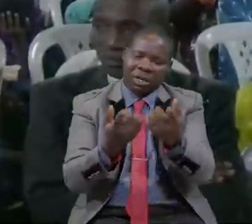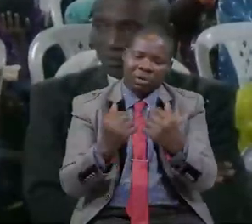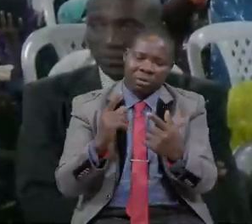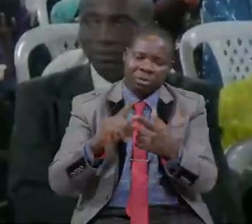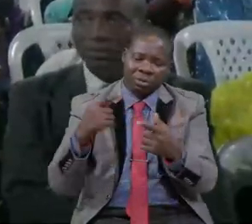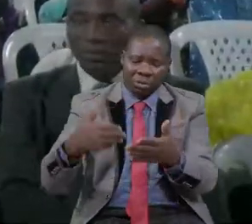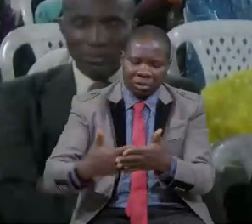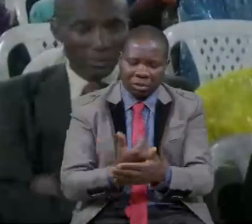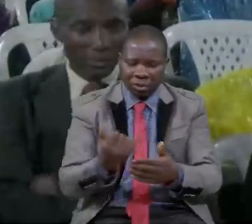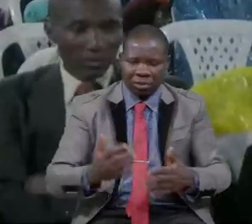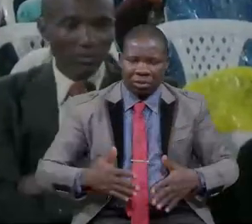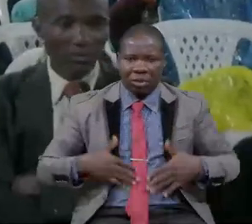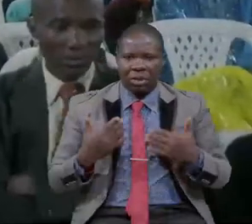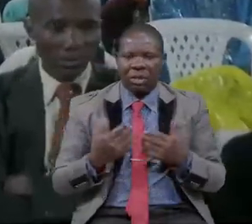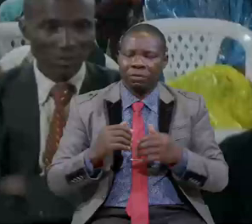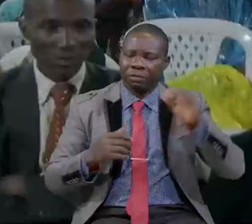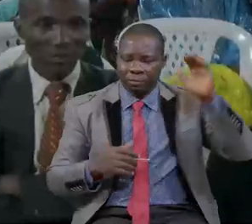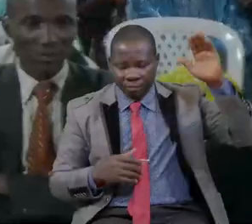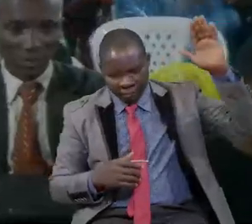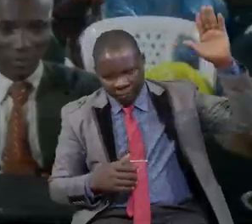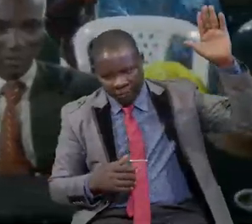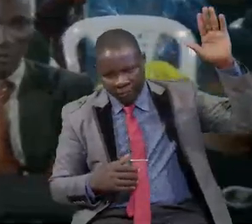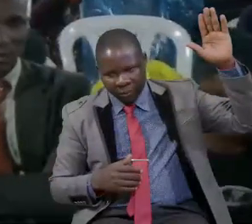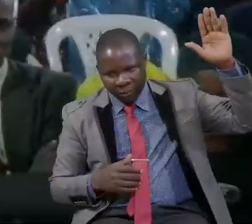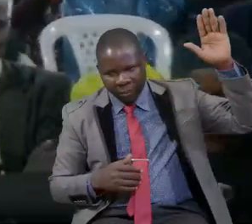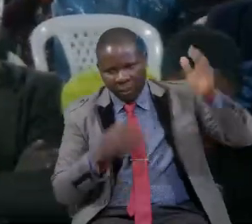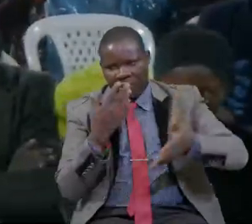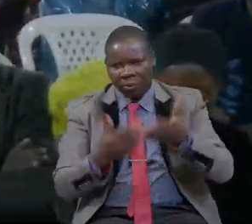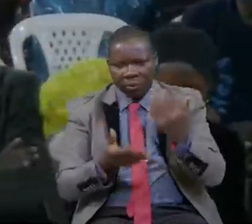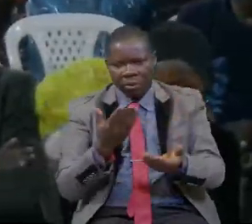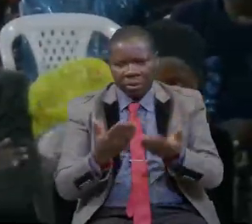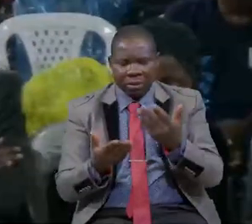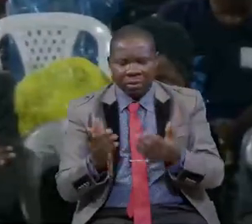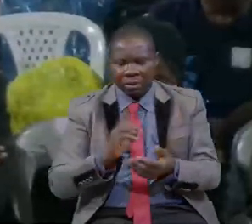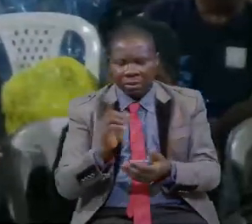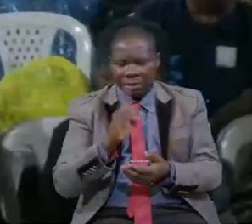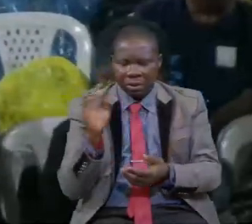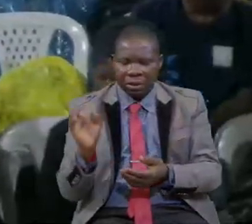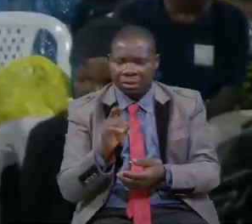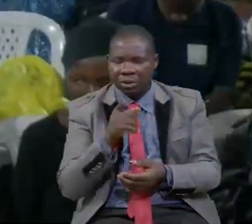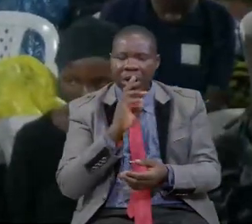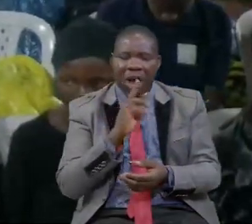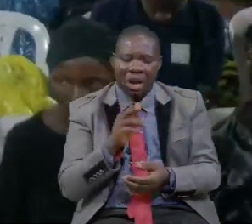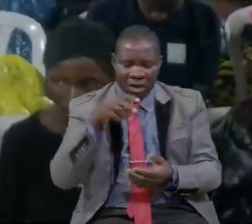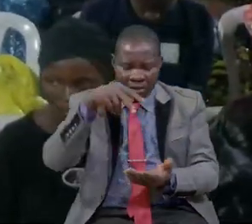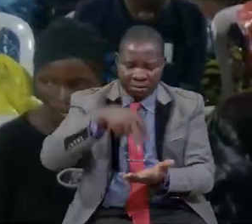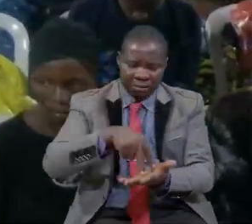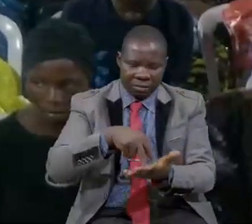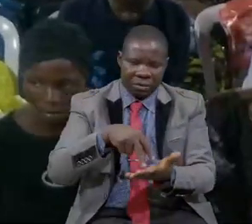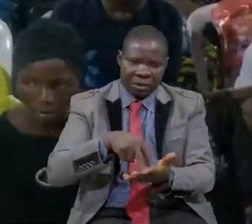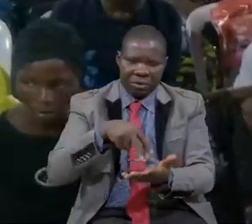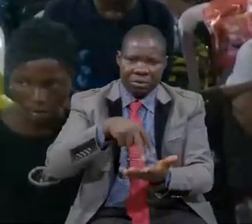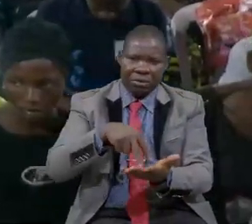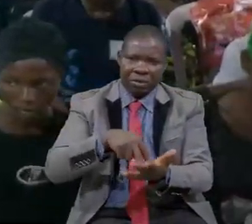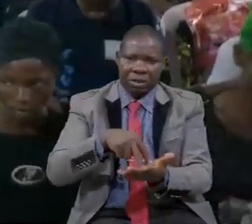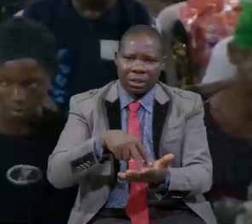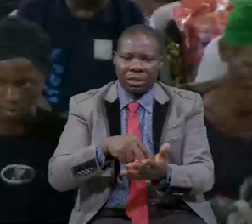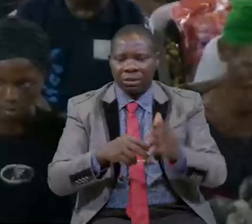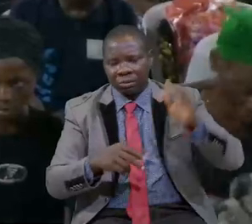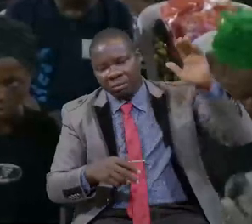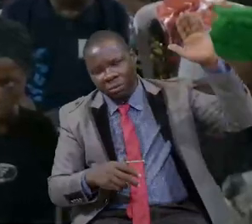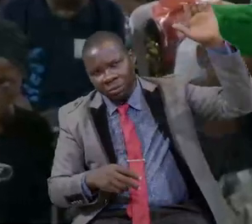life. Raise up your hand wherever you are and stand up. Stand up. Stand up. Standing up